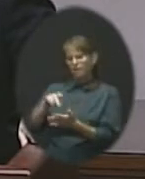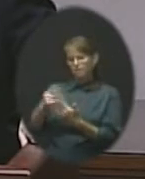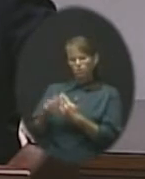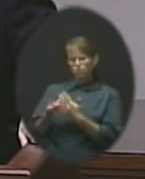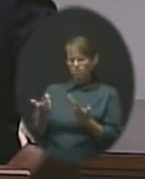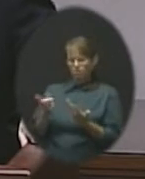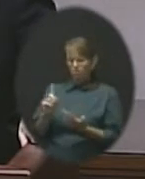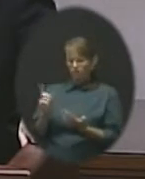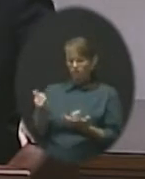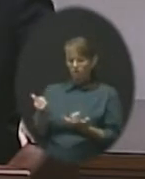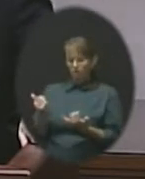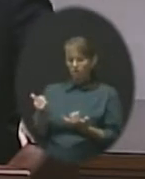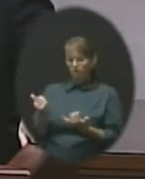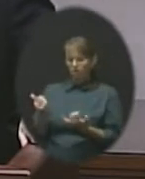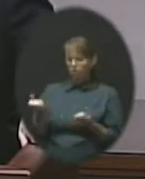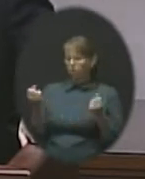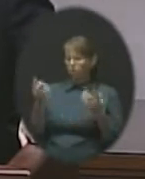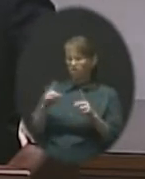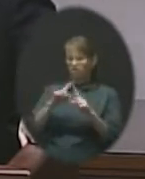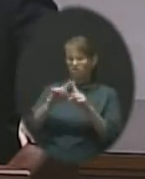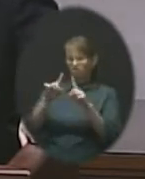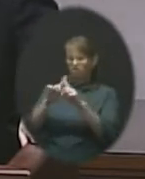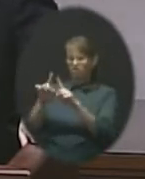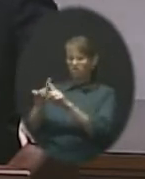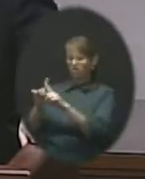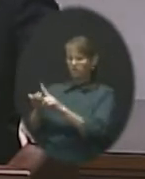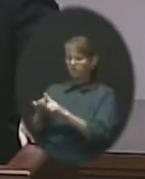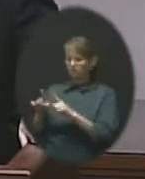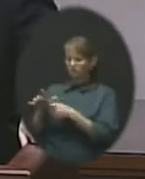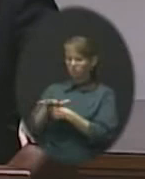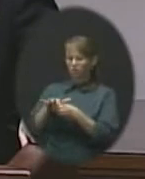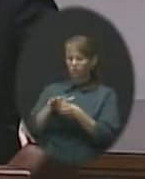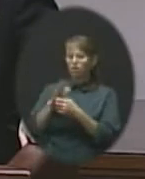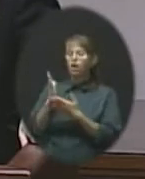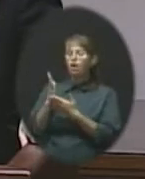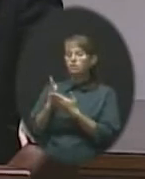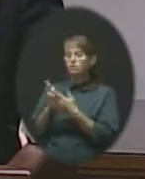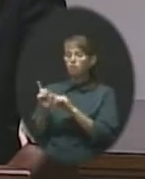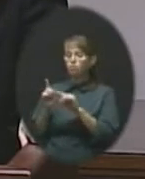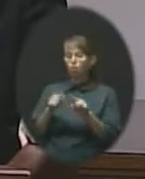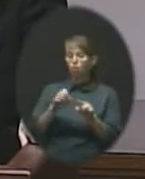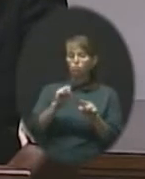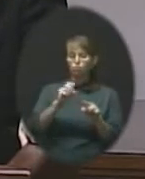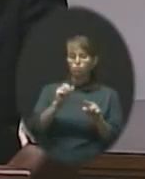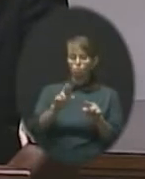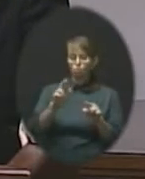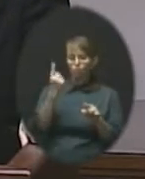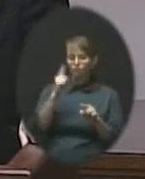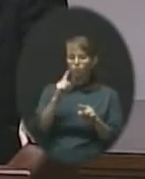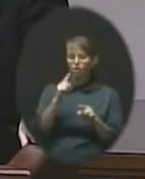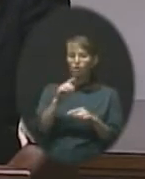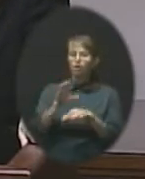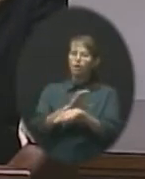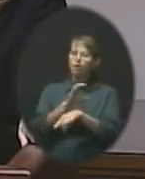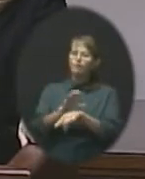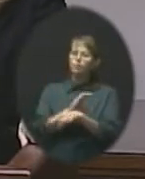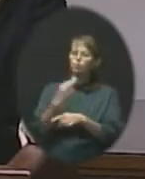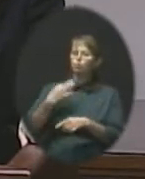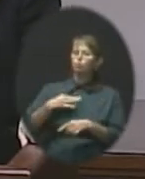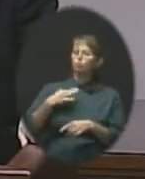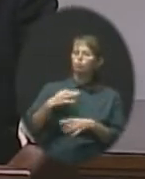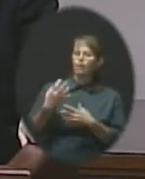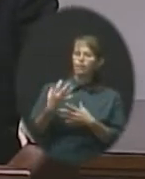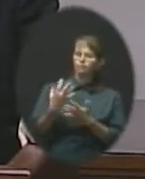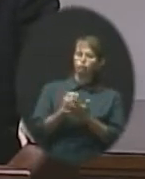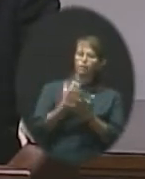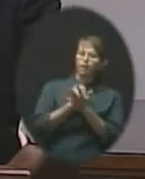those students at now? It's in a bunch of different locations. So some go to SOAR to get just some virtual credit recovery. We're still going to some